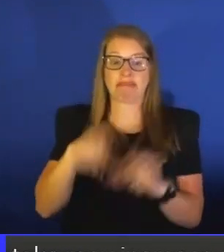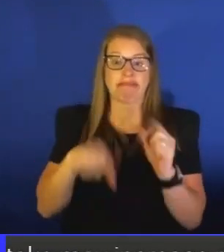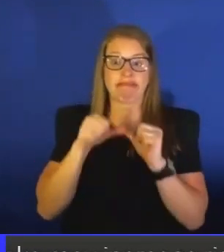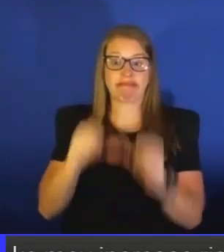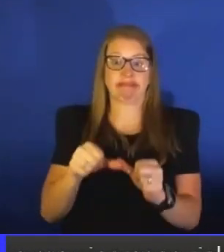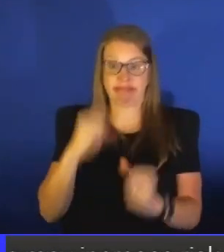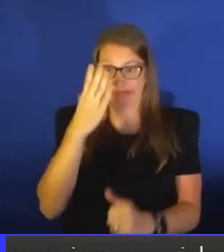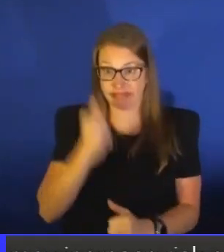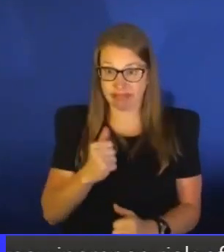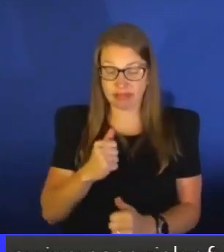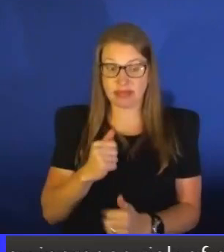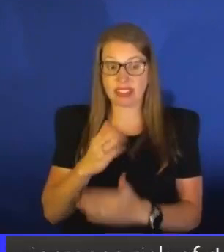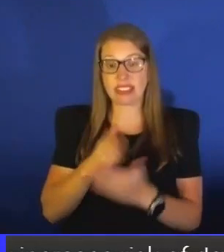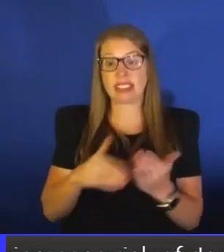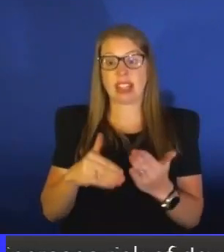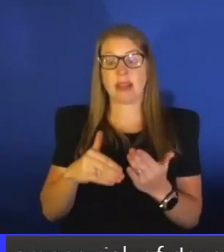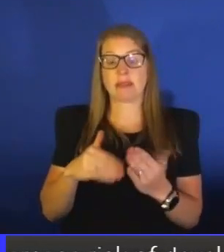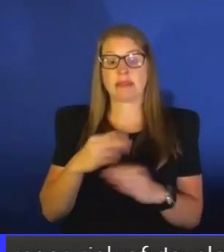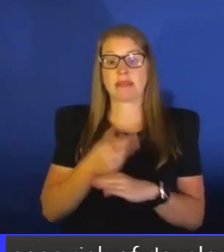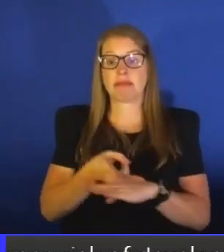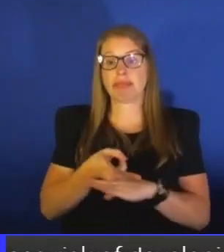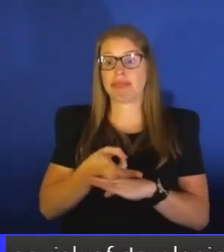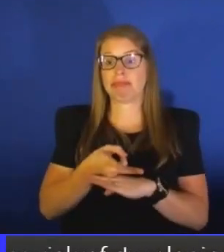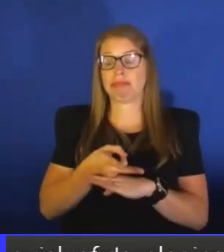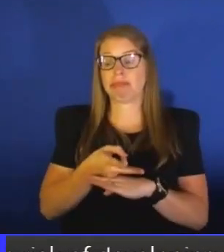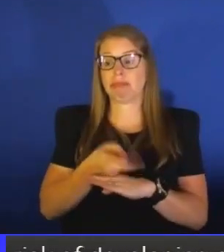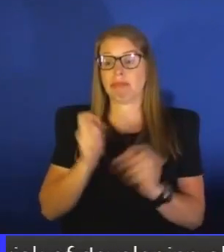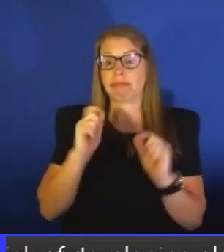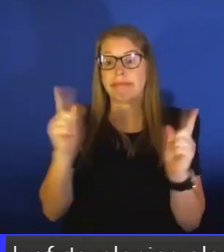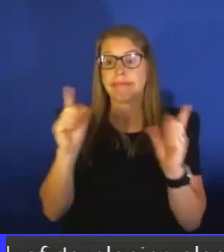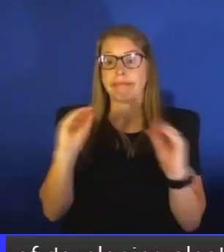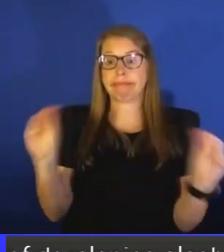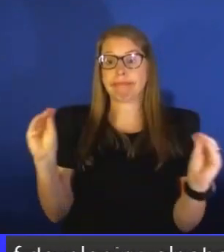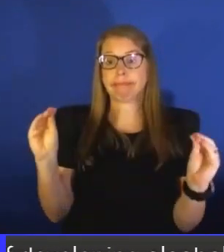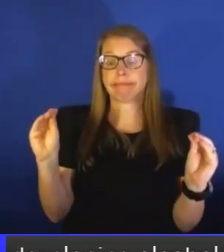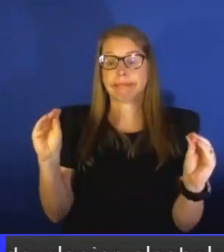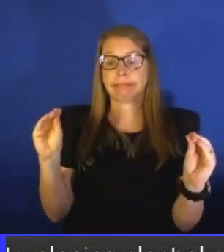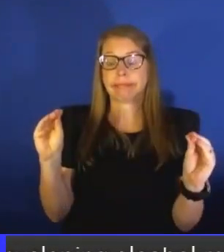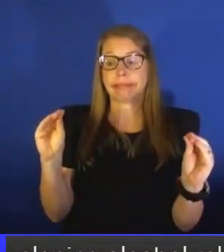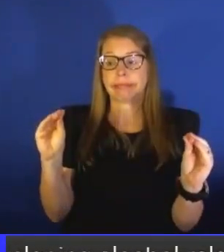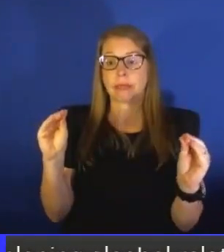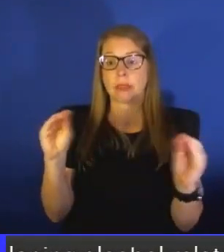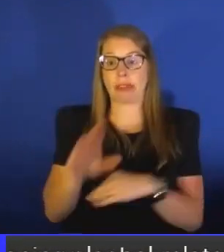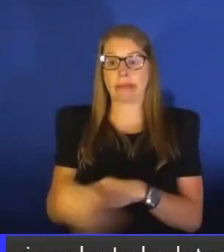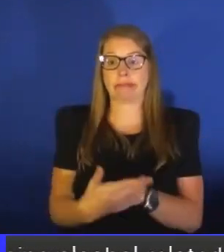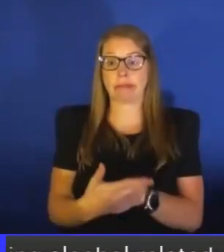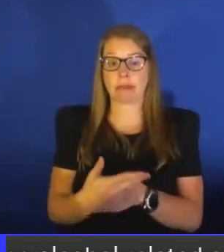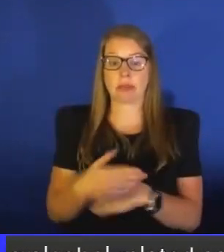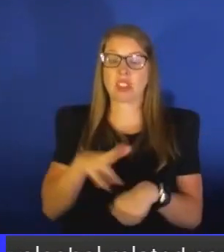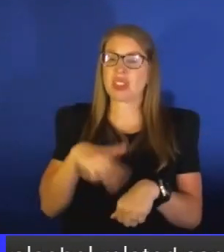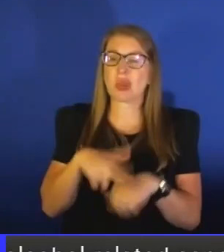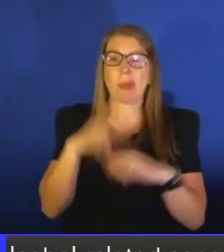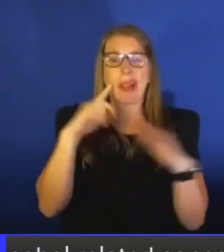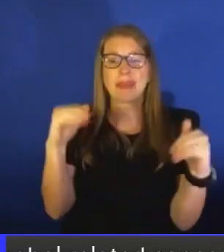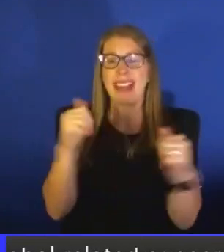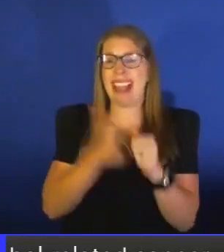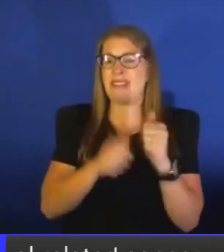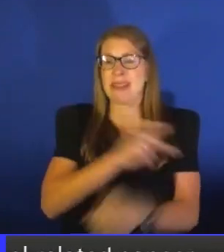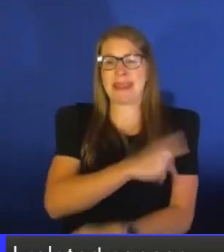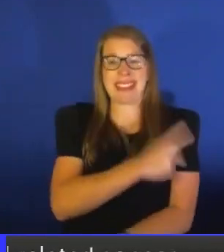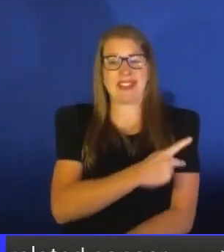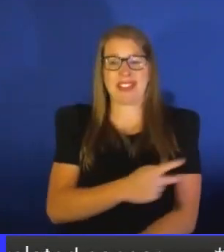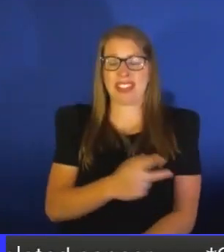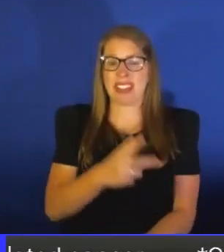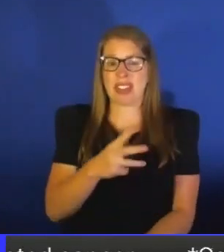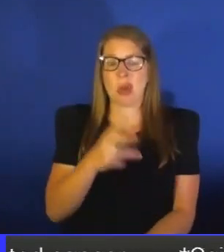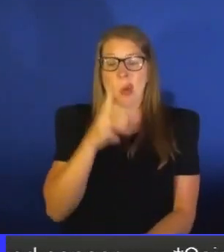down and they sleep 7 hours and never wake up a single time. One of the first things I set with patients is just normal expectations. Every patient is going to wake